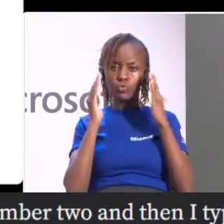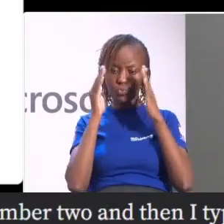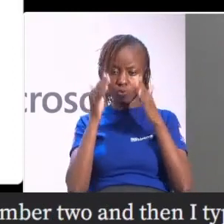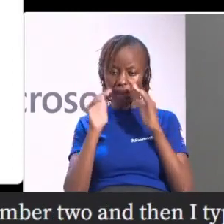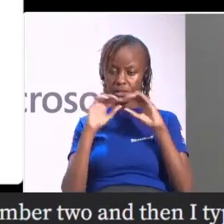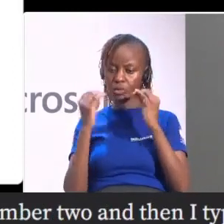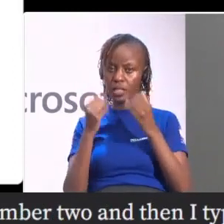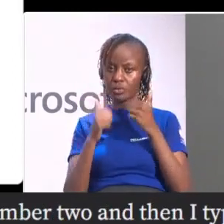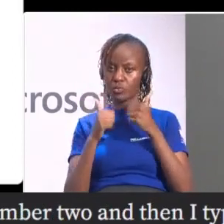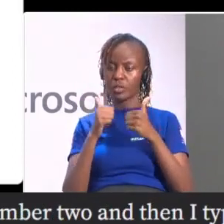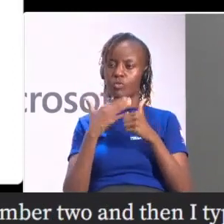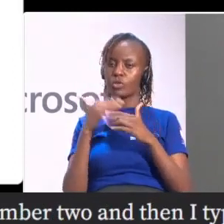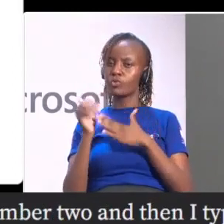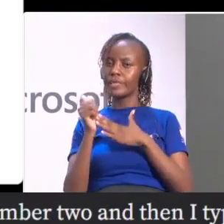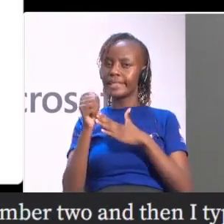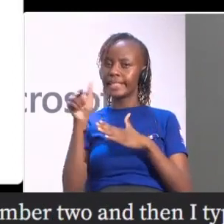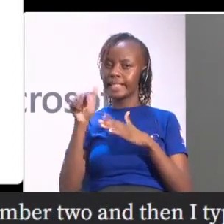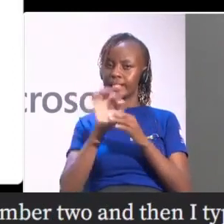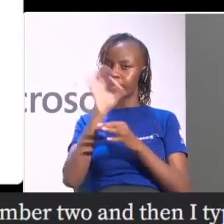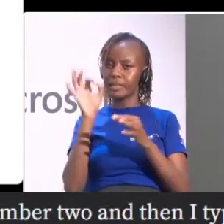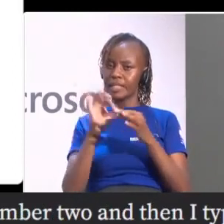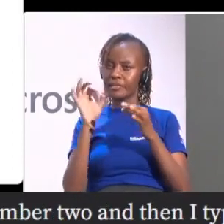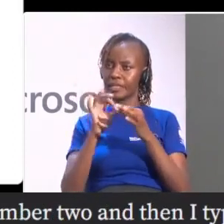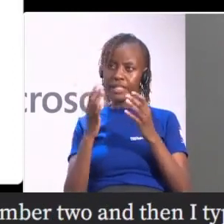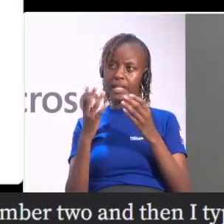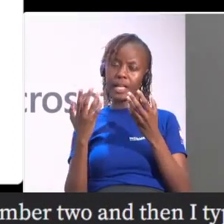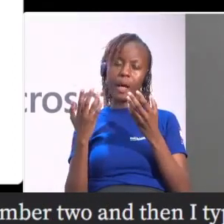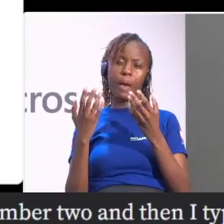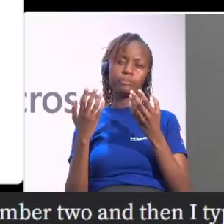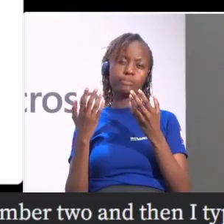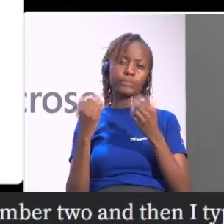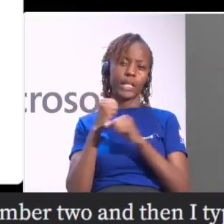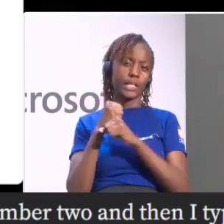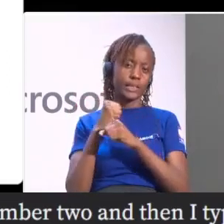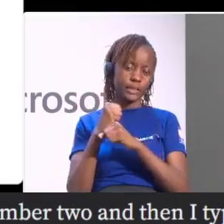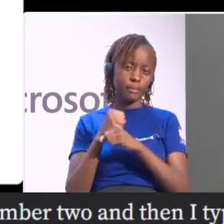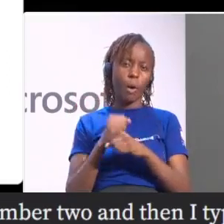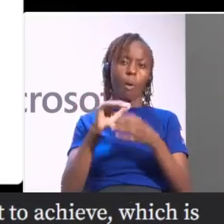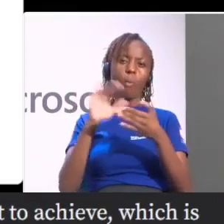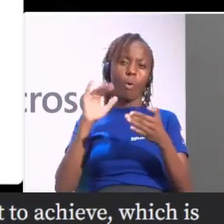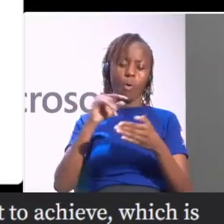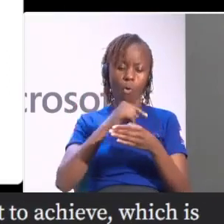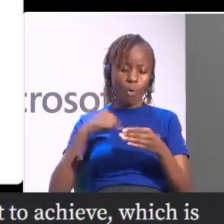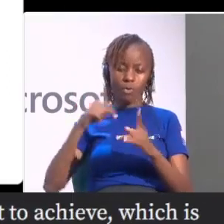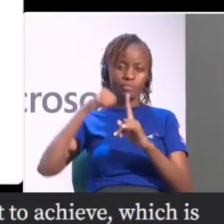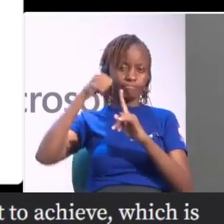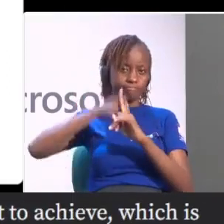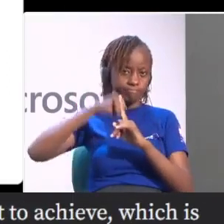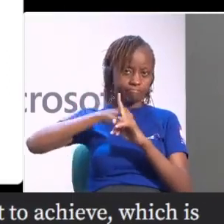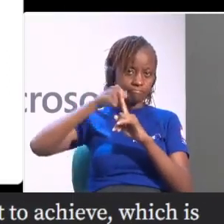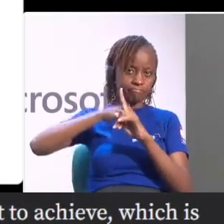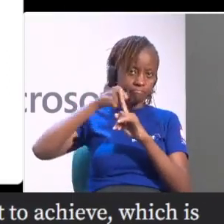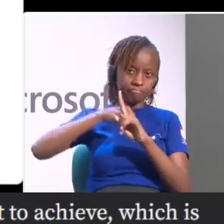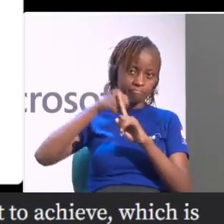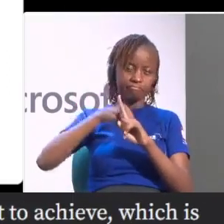maybe lead this particular initiative. I think all of us, because we are actually pushing the same mission or mandate in terms of just to be